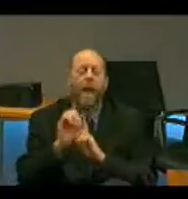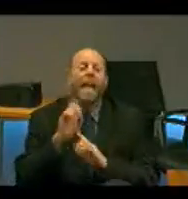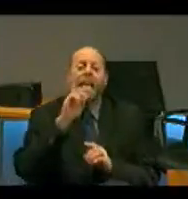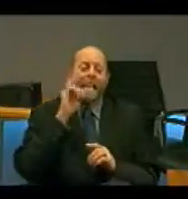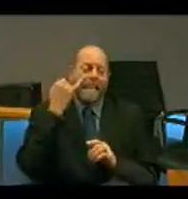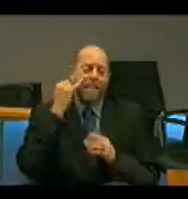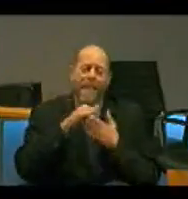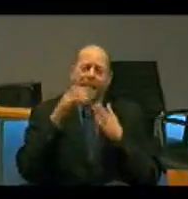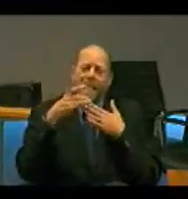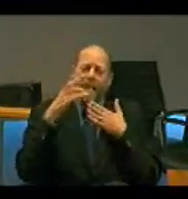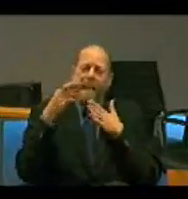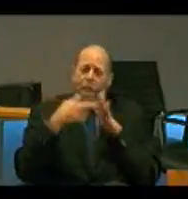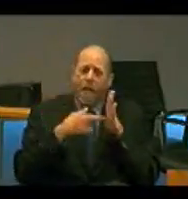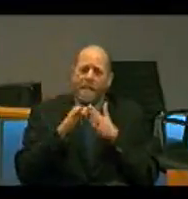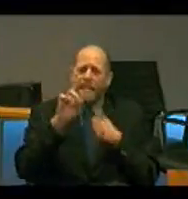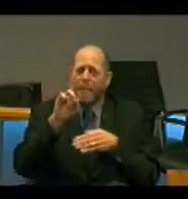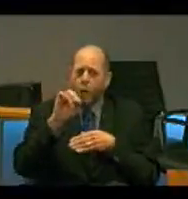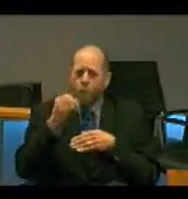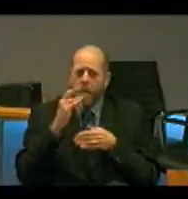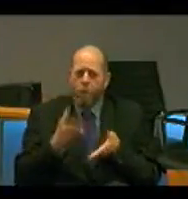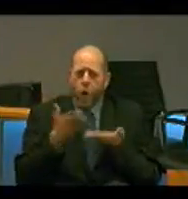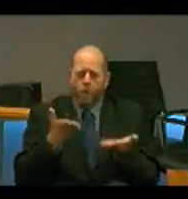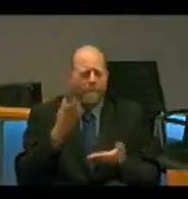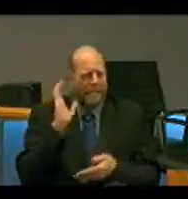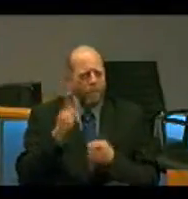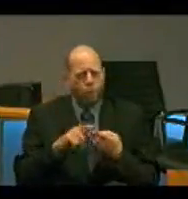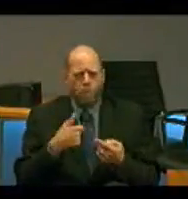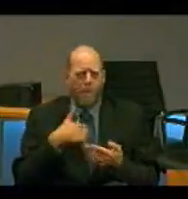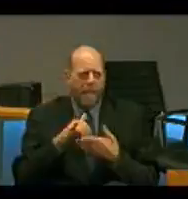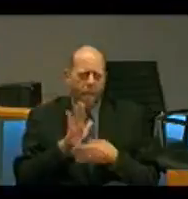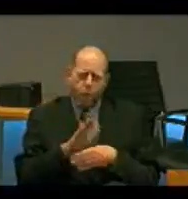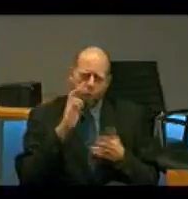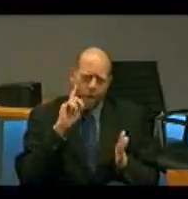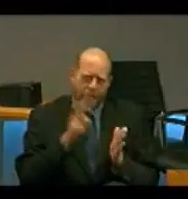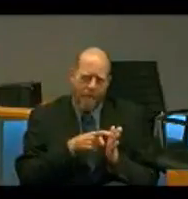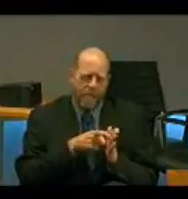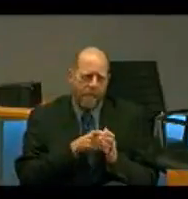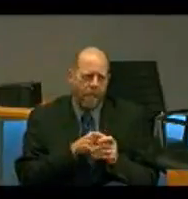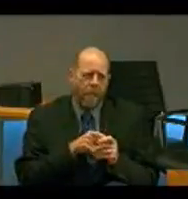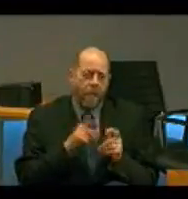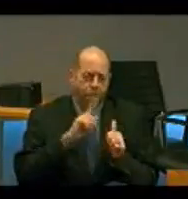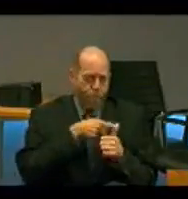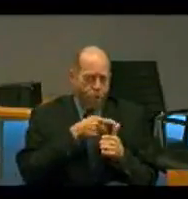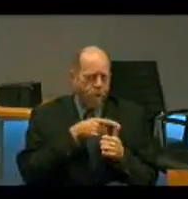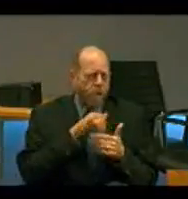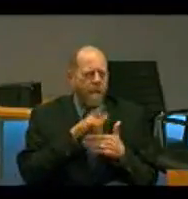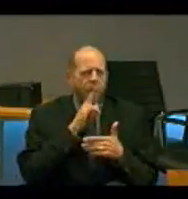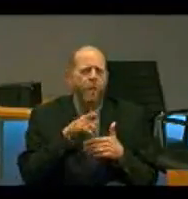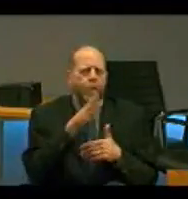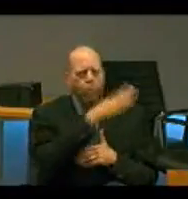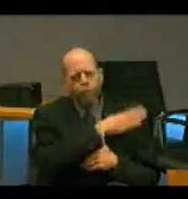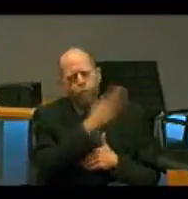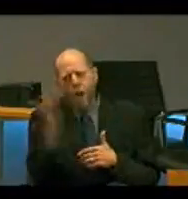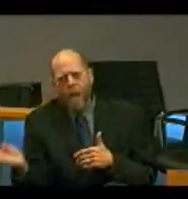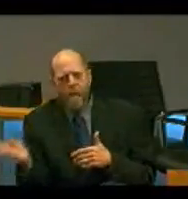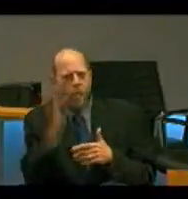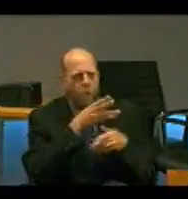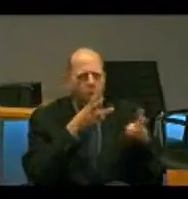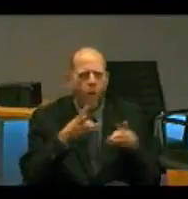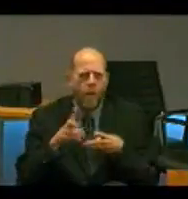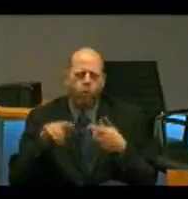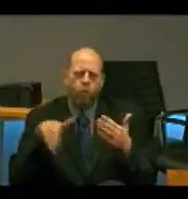is the guidance that DOJ was offering, it seems to me that you're recognizing, first, that there's a range of ways to address